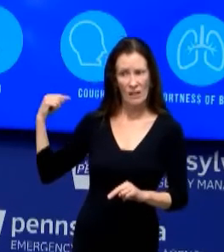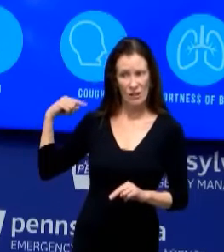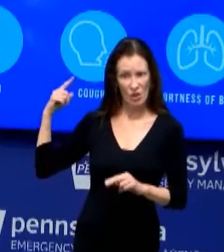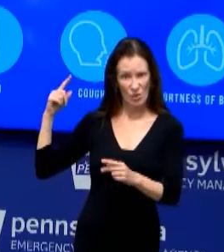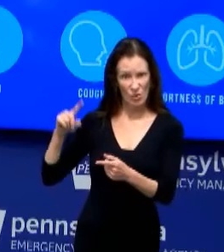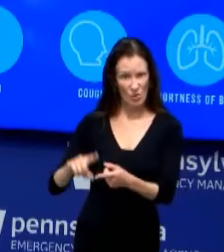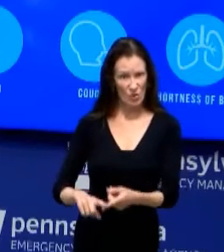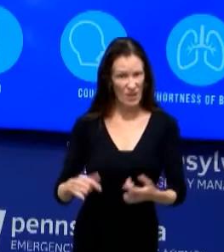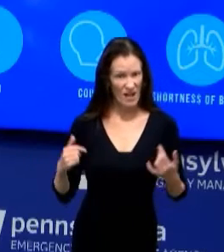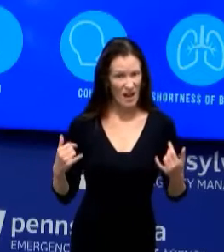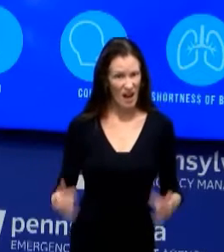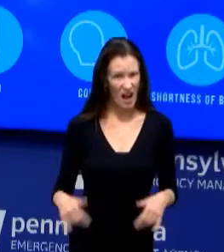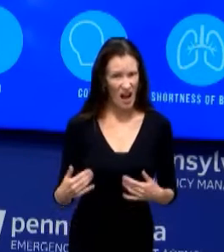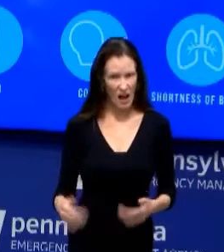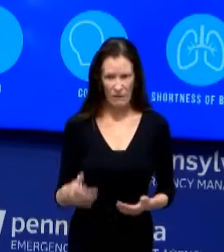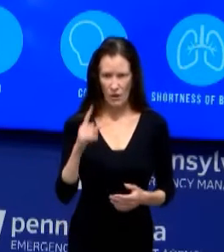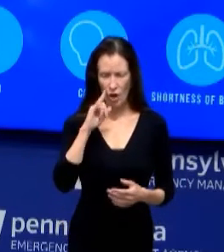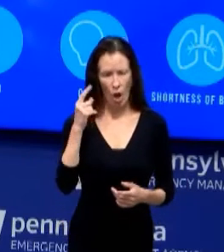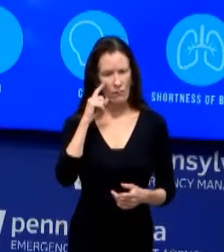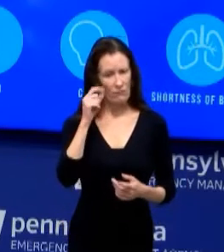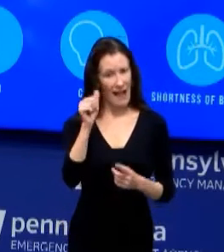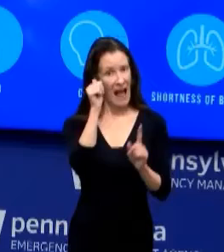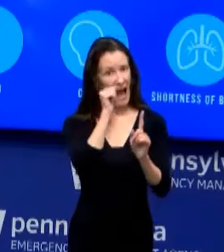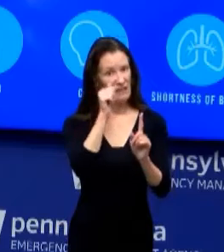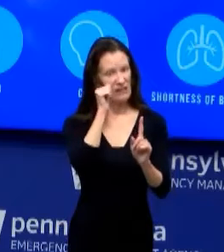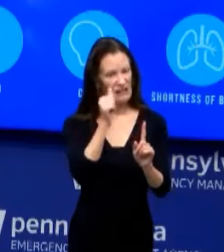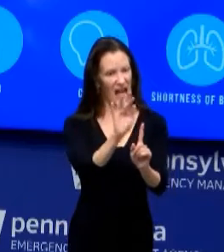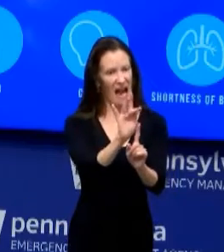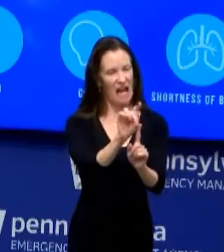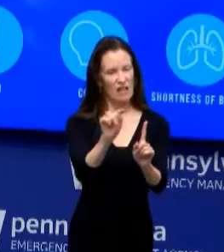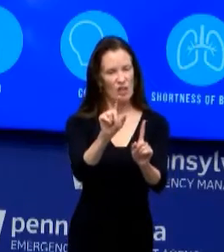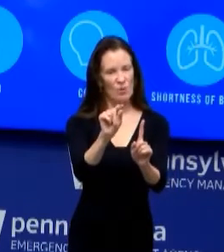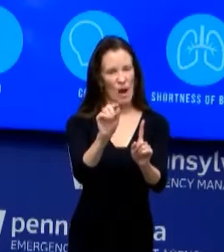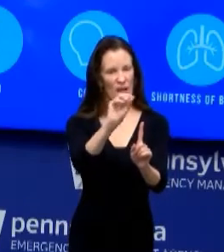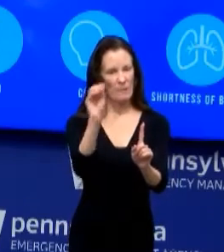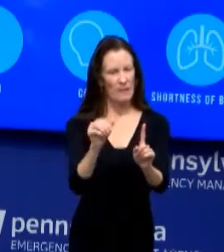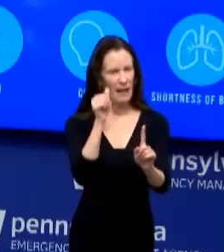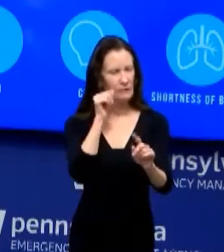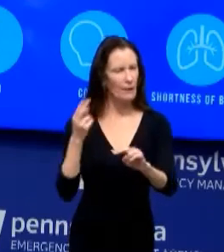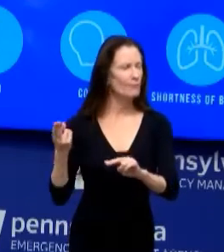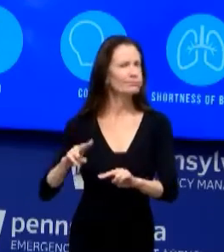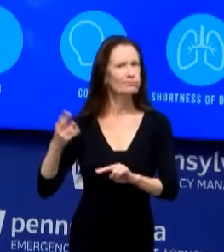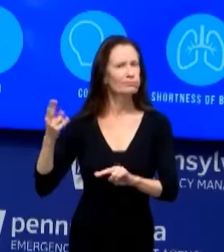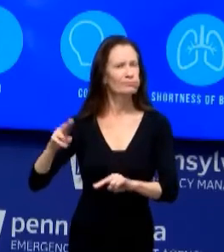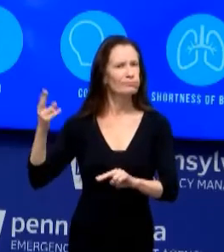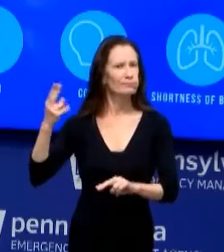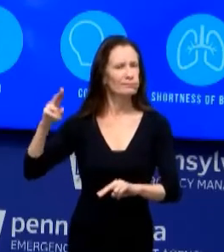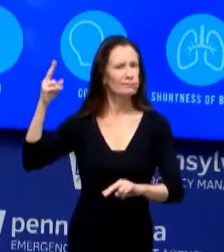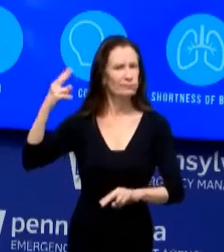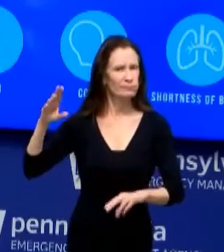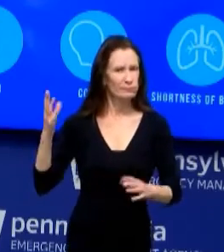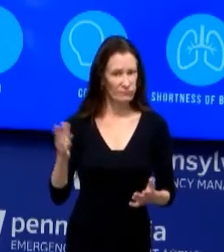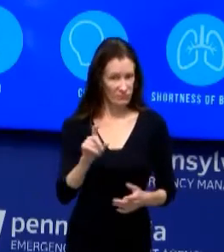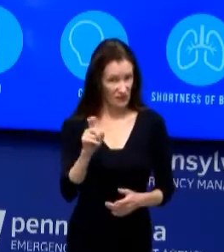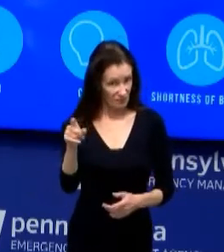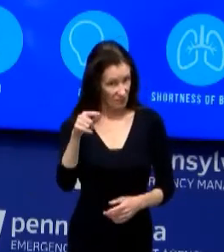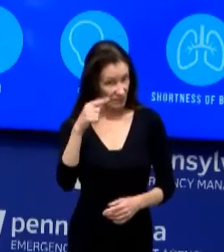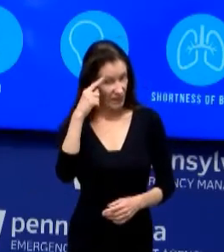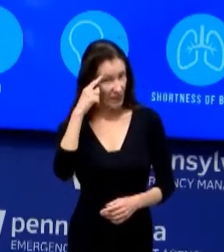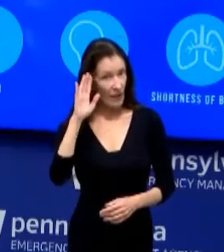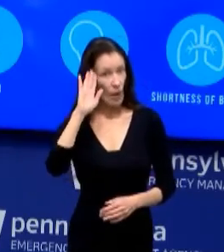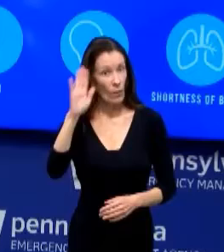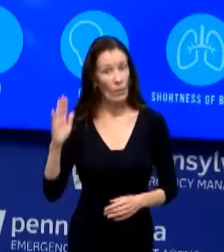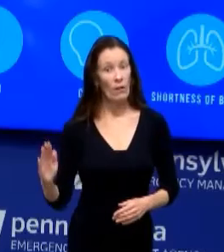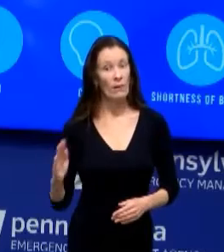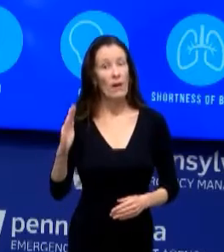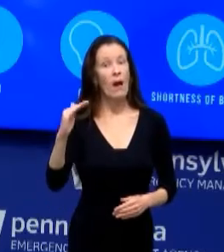trend of the virus slowing down? Unfortunately, there is no evidence that the virus is slowing down. All the models that we